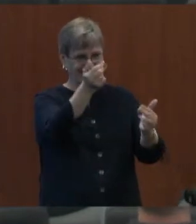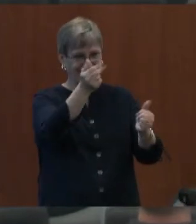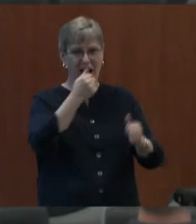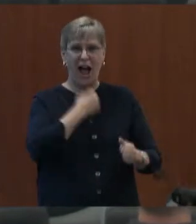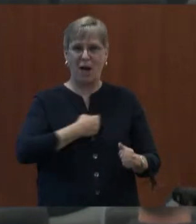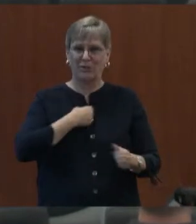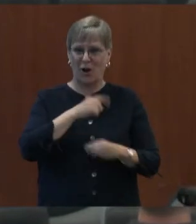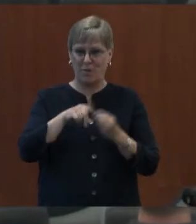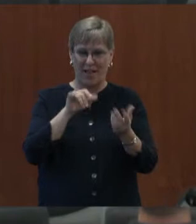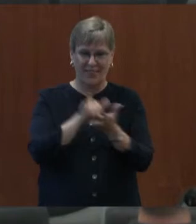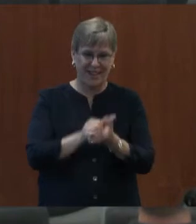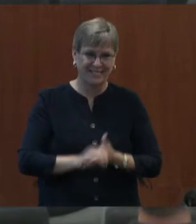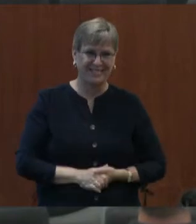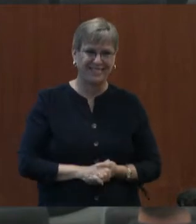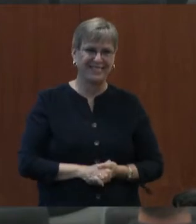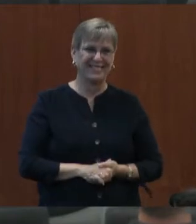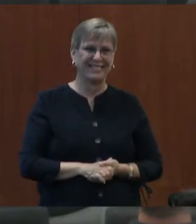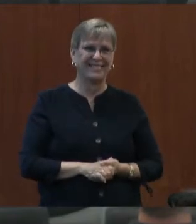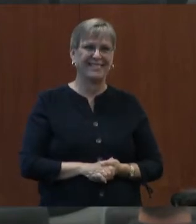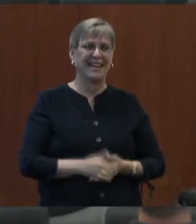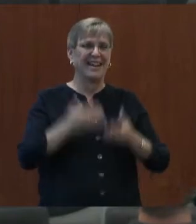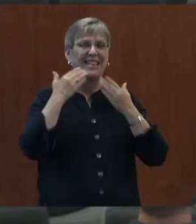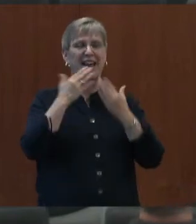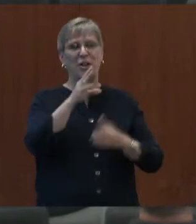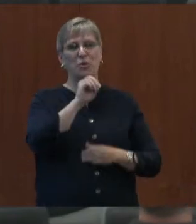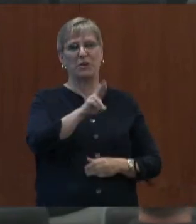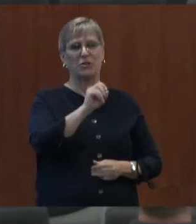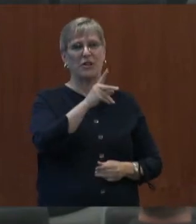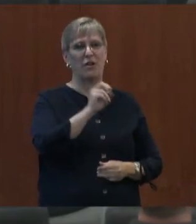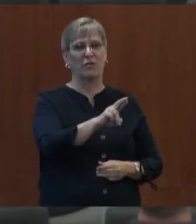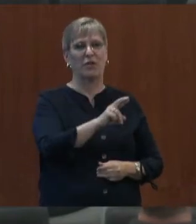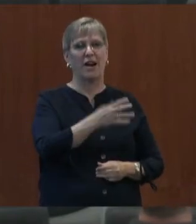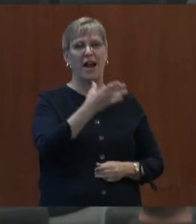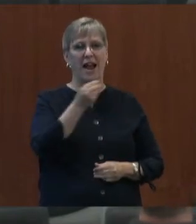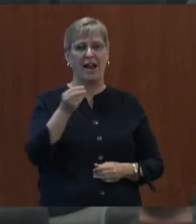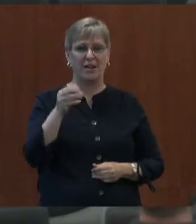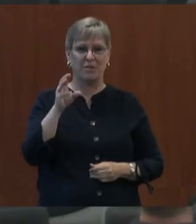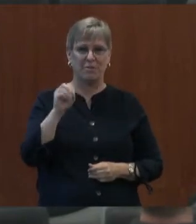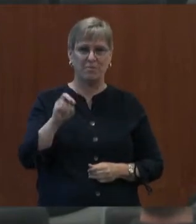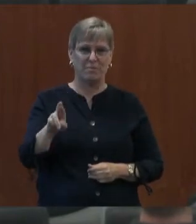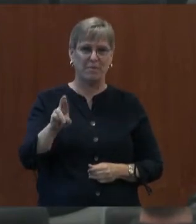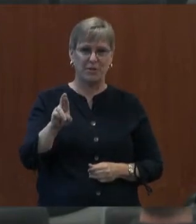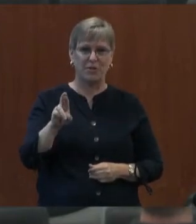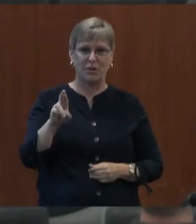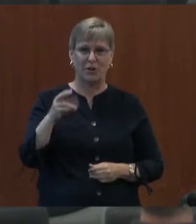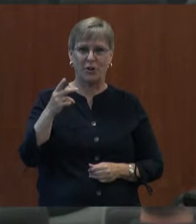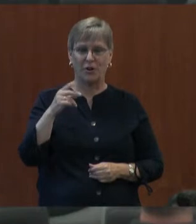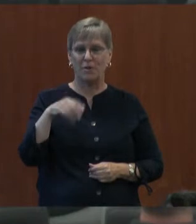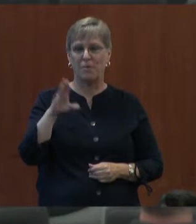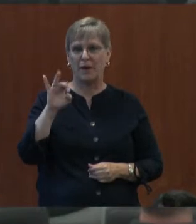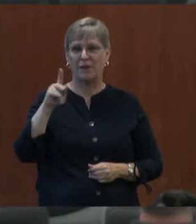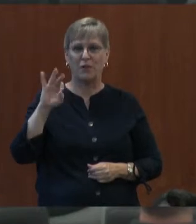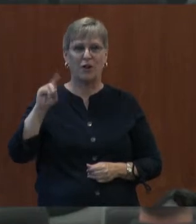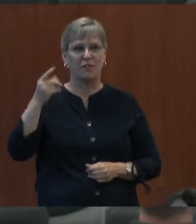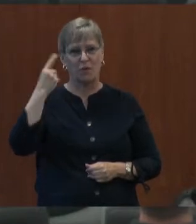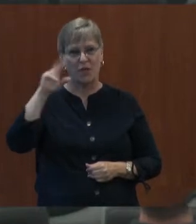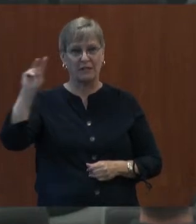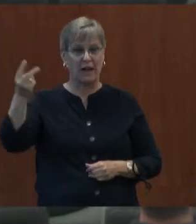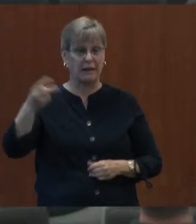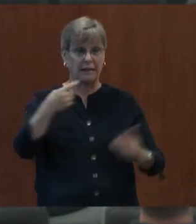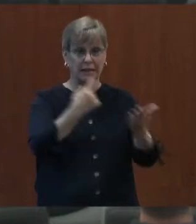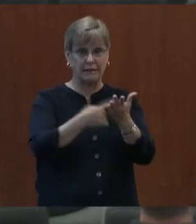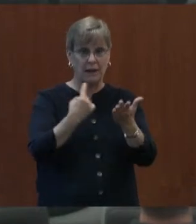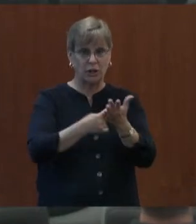Sorry about that. Thank you, Mr. Stauffer and Mr. Bickford for your second. Can't Is believe there I did any that. discussion,